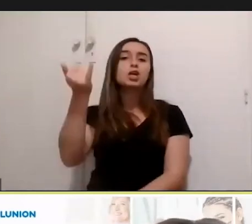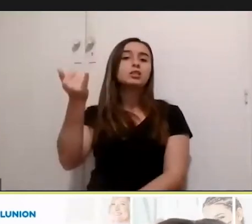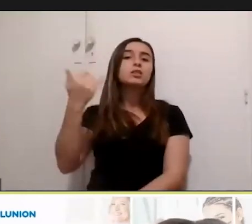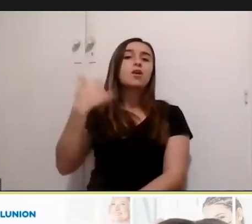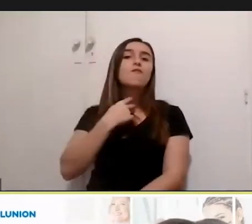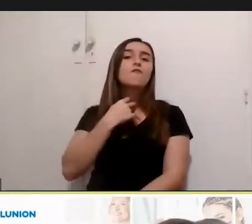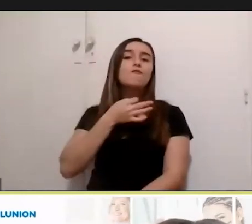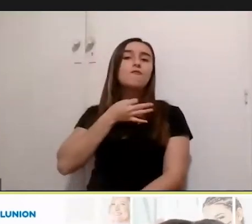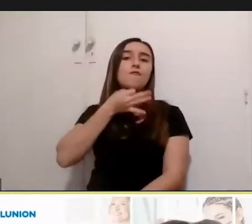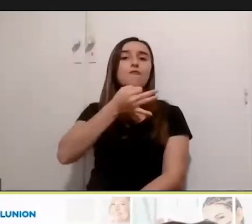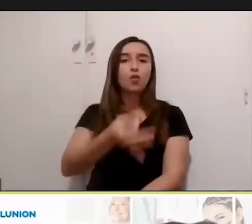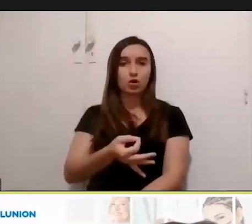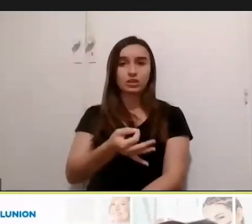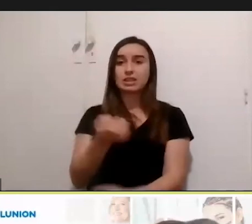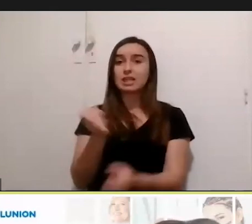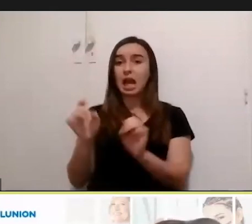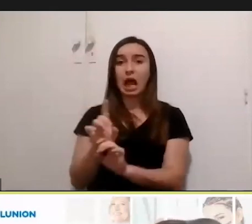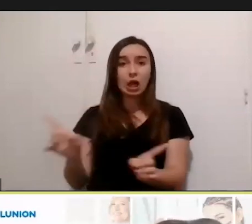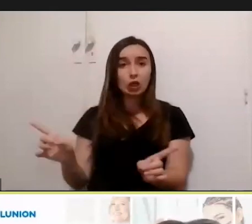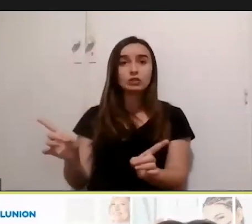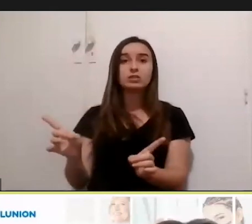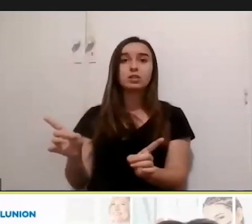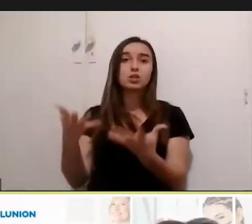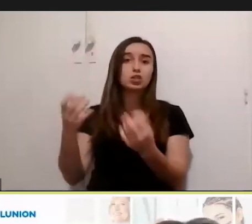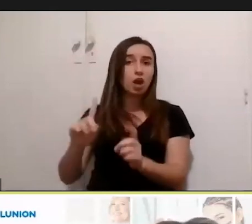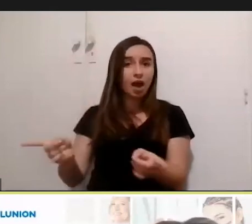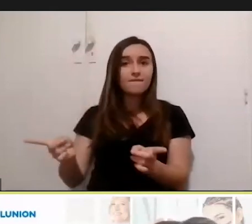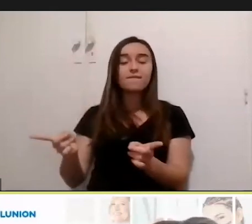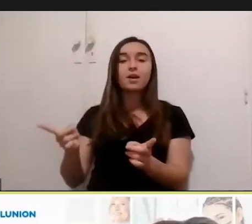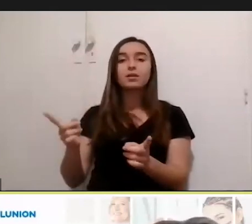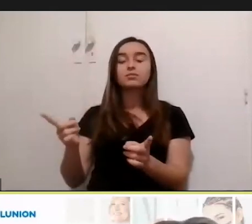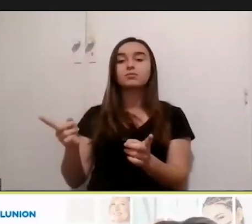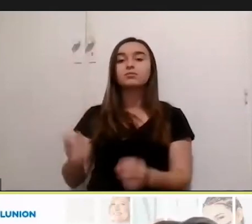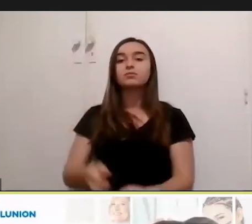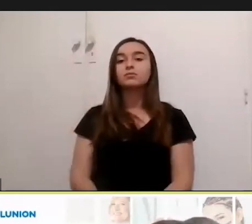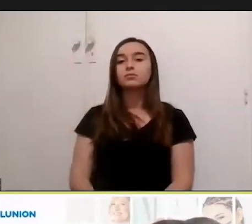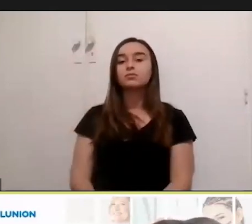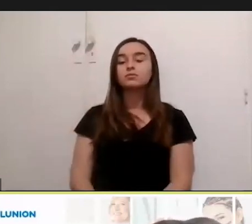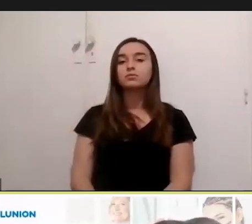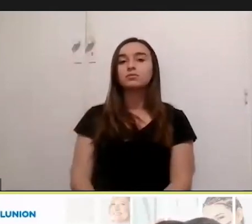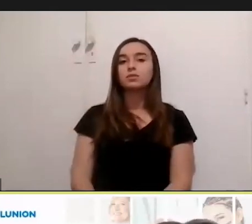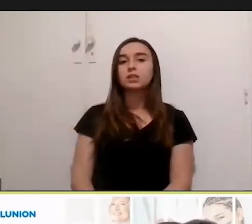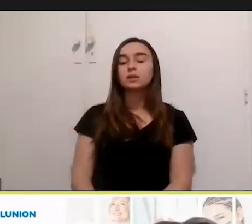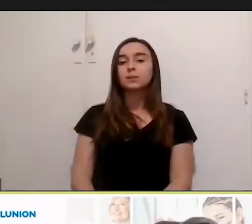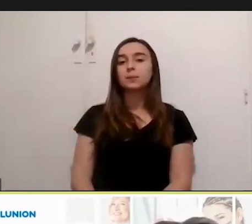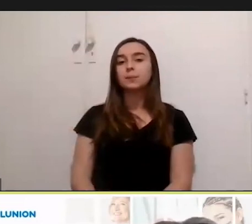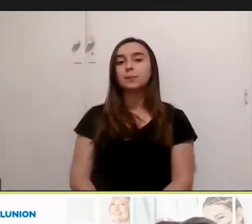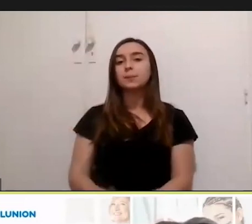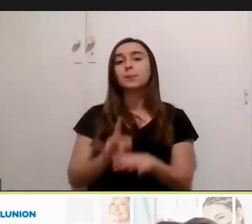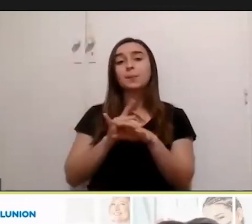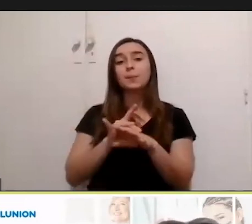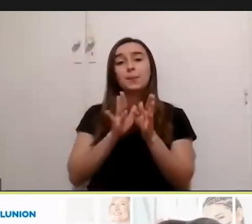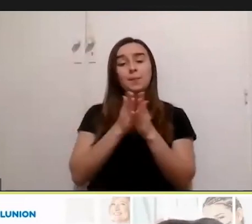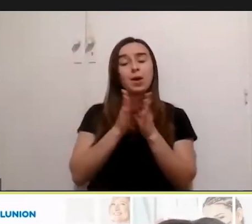buttons. Main requests to improve the user manuals to become accessible, also to use